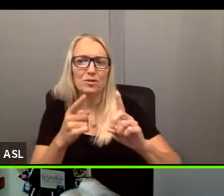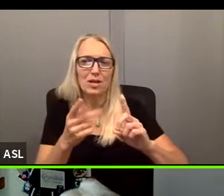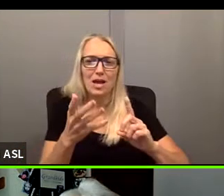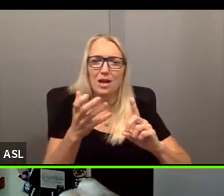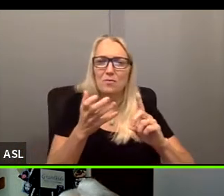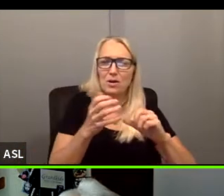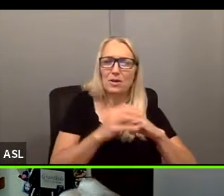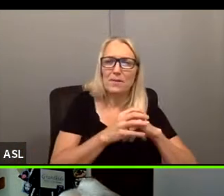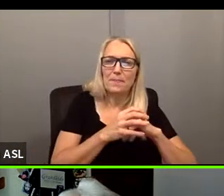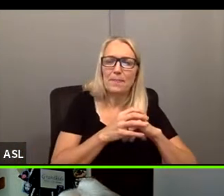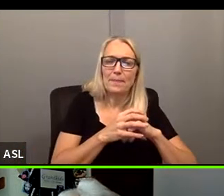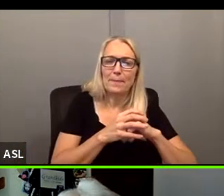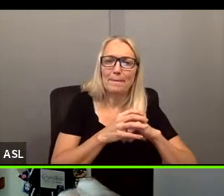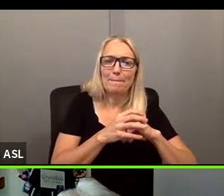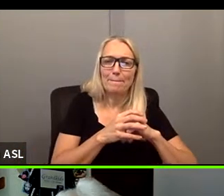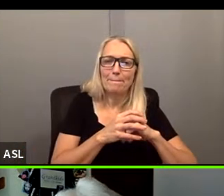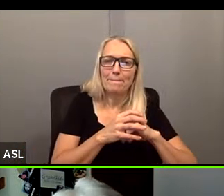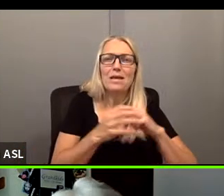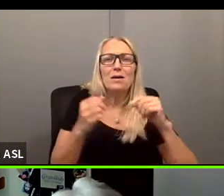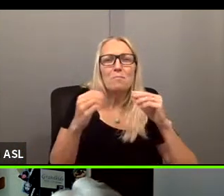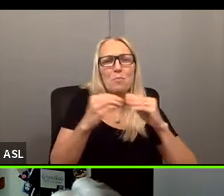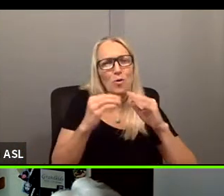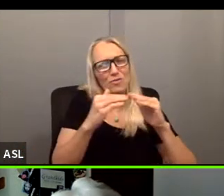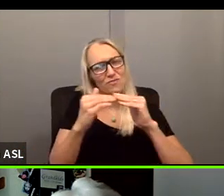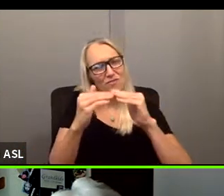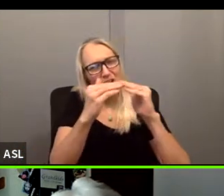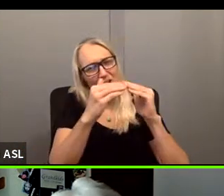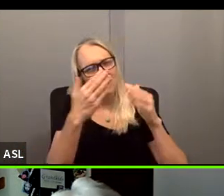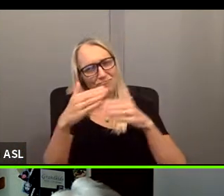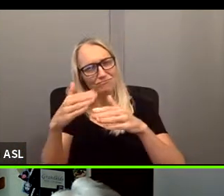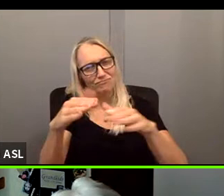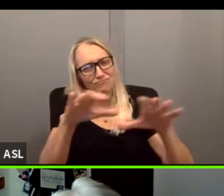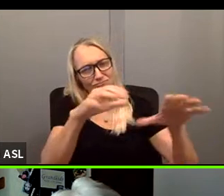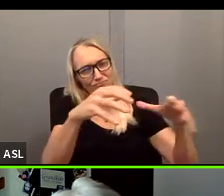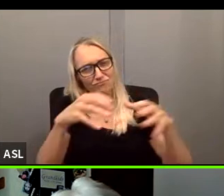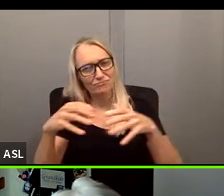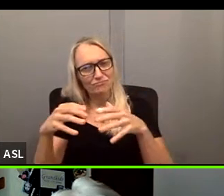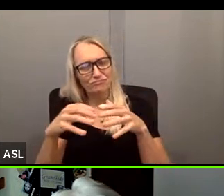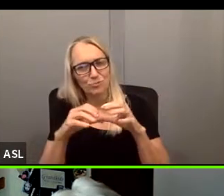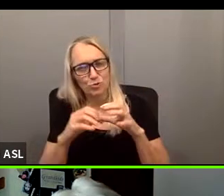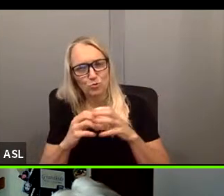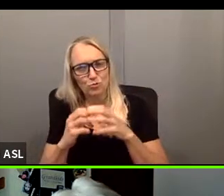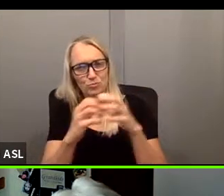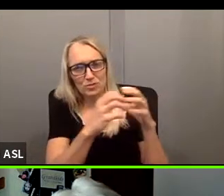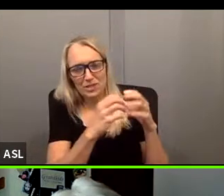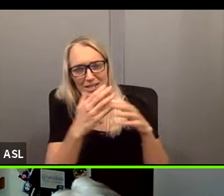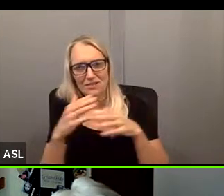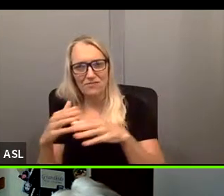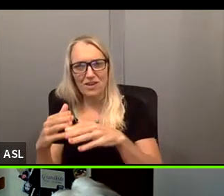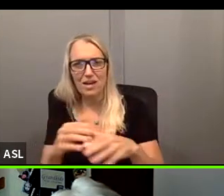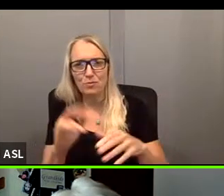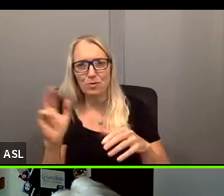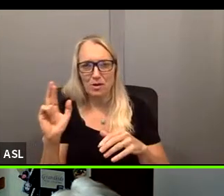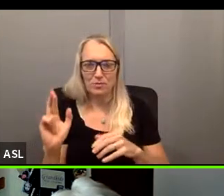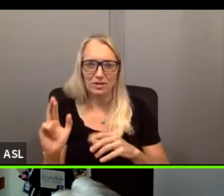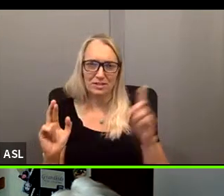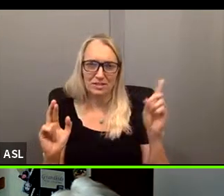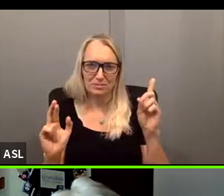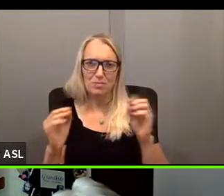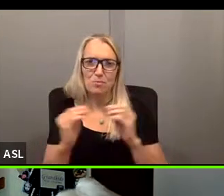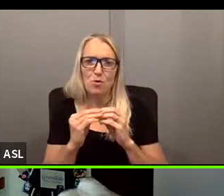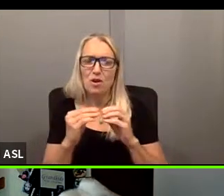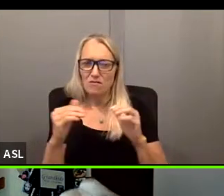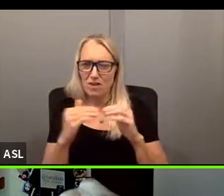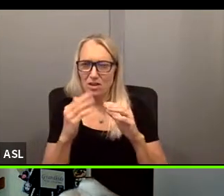like it a little more fair, and the divide between Republicans and